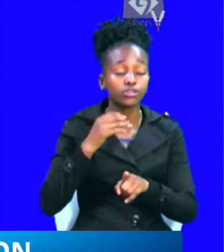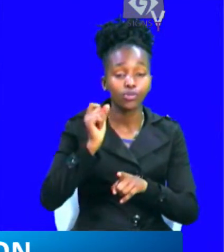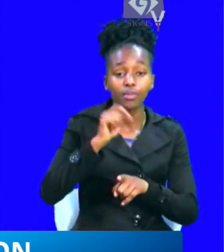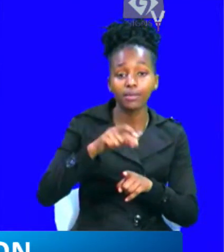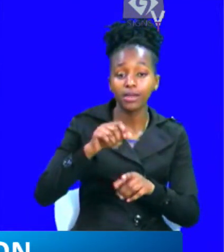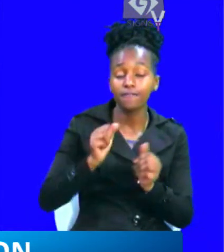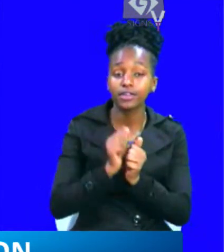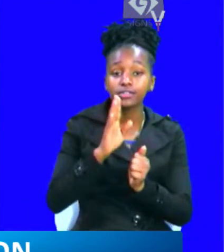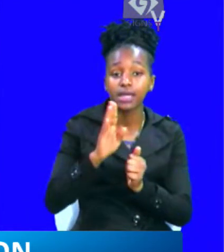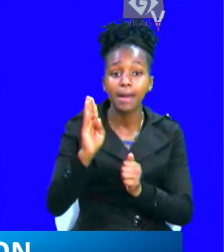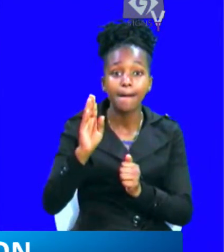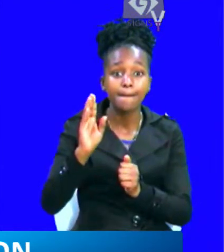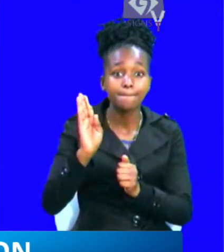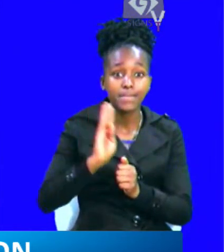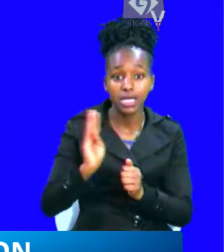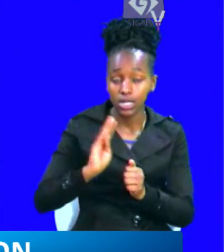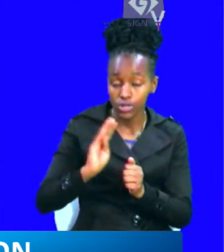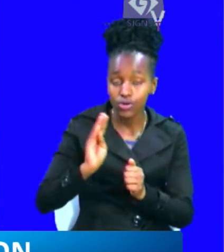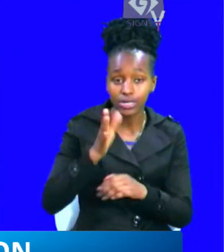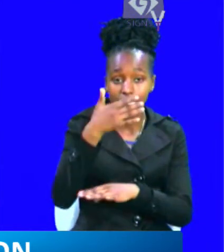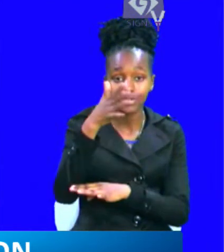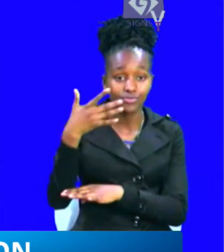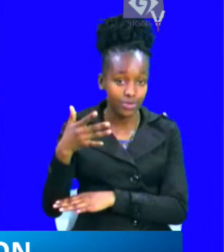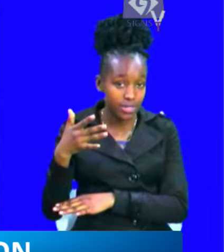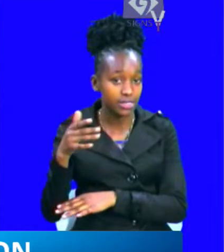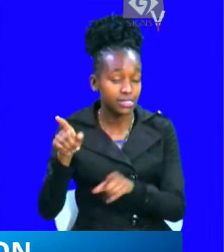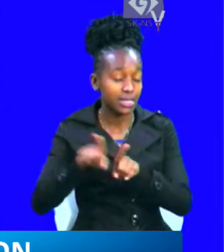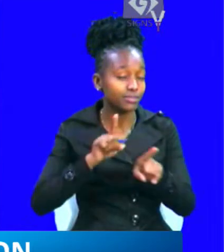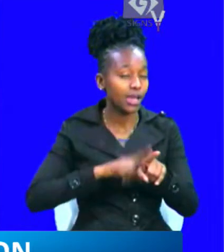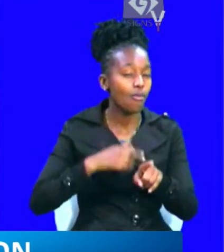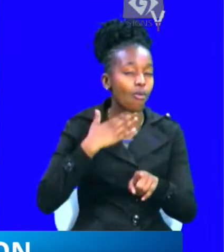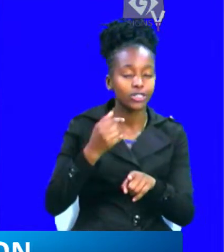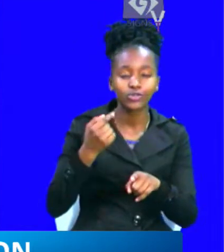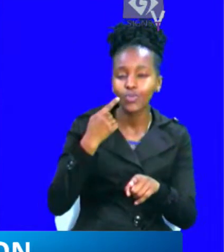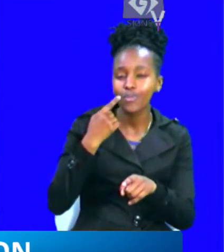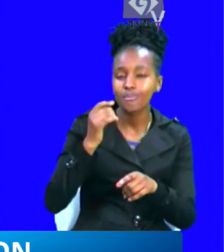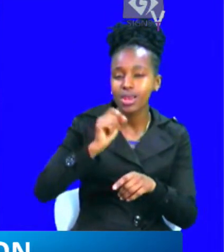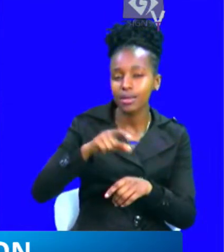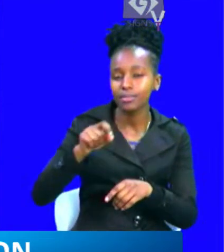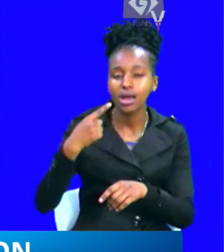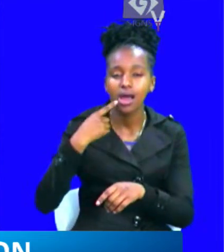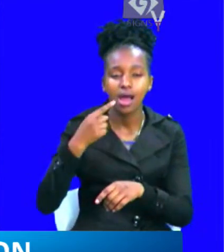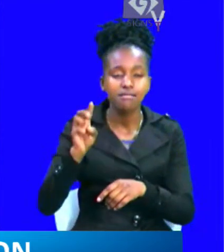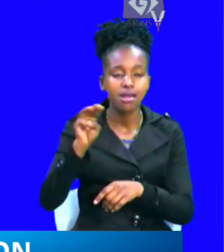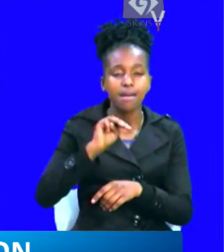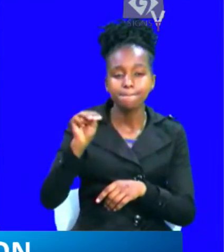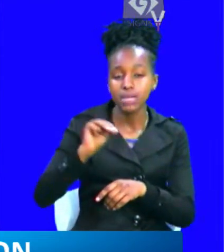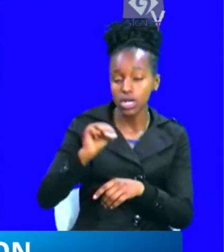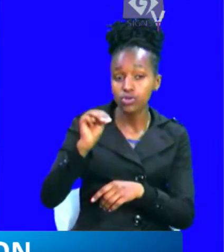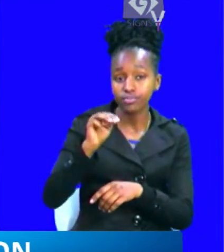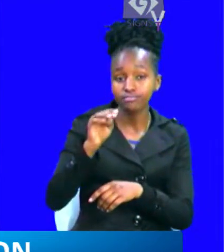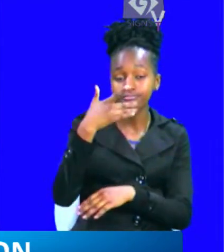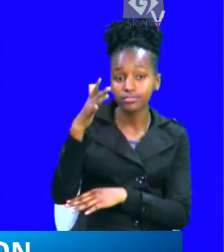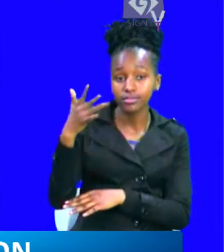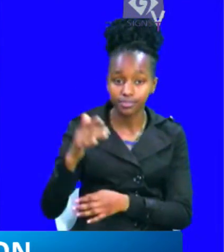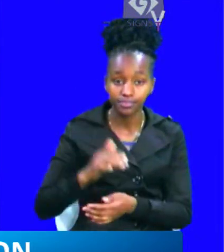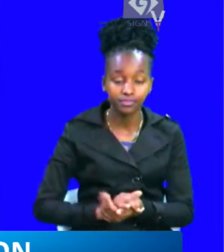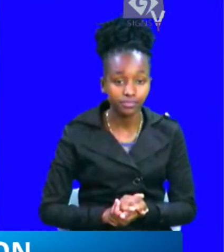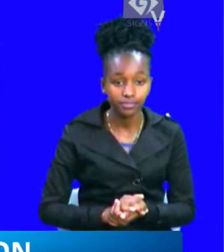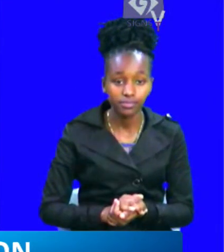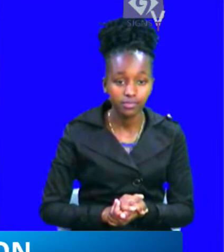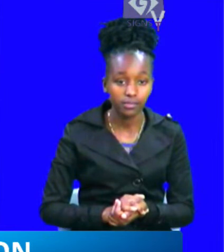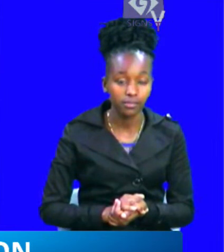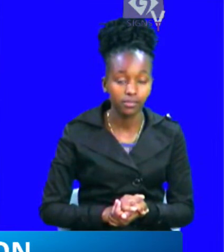billion trees. They have made a commitment of their own to plant 100 million trees, which is quite outstanding. And they are also